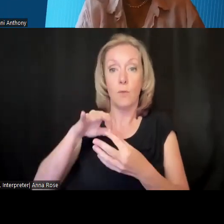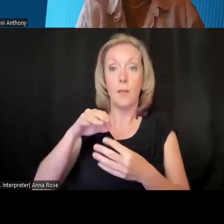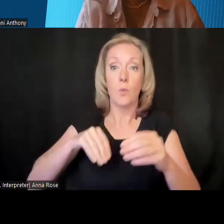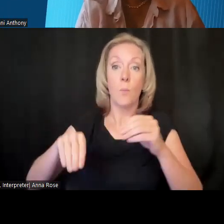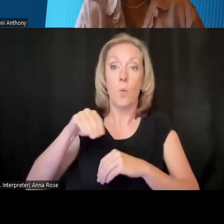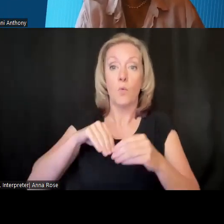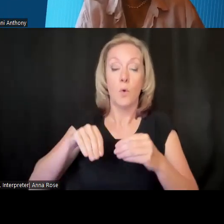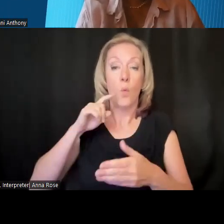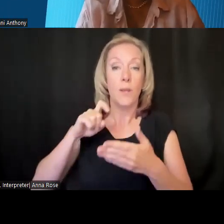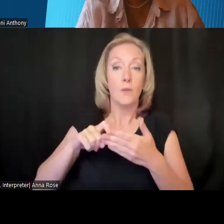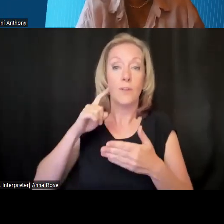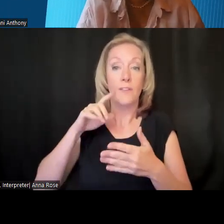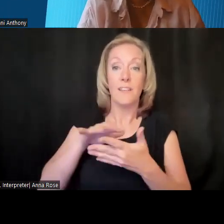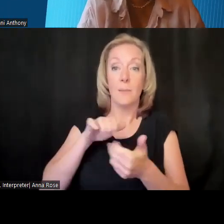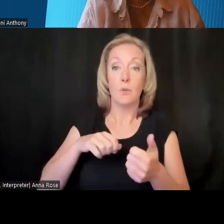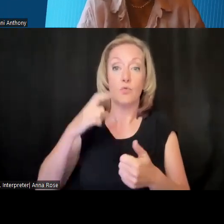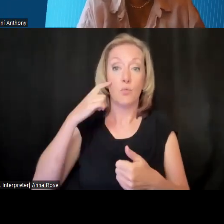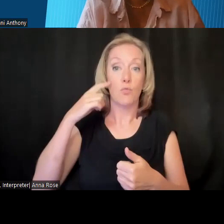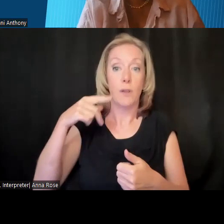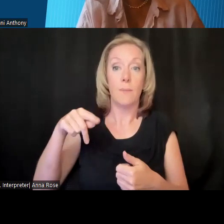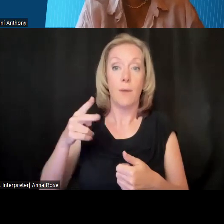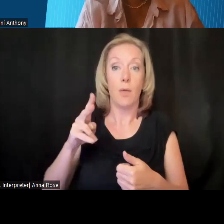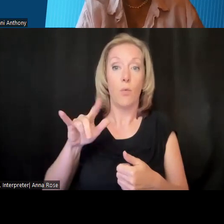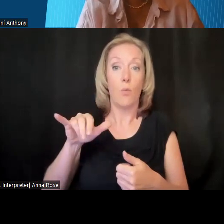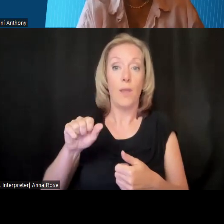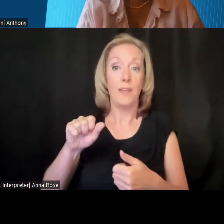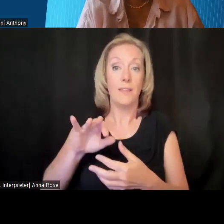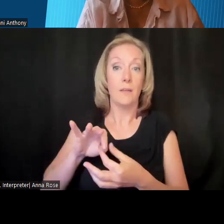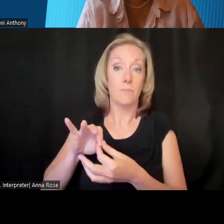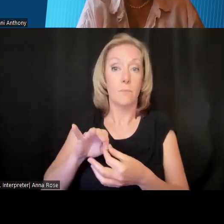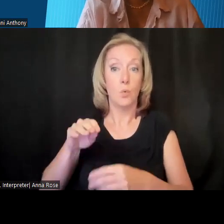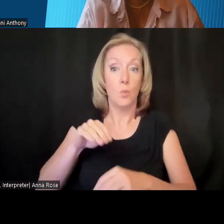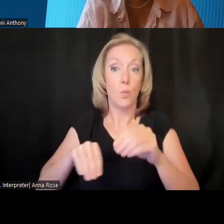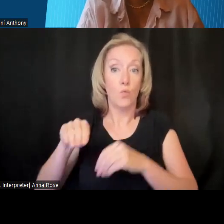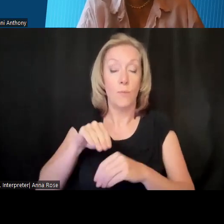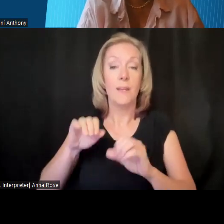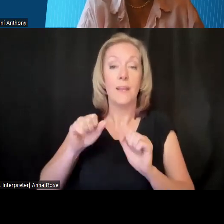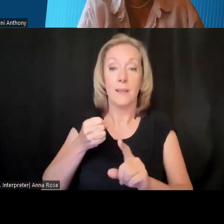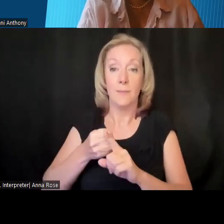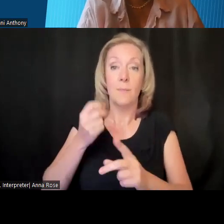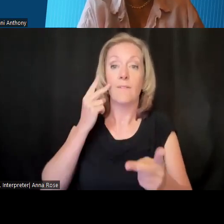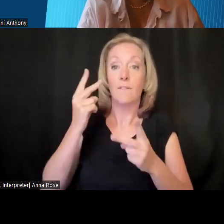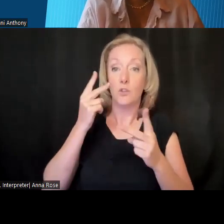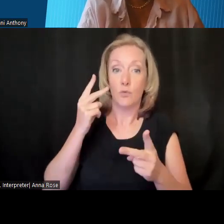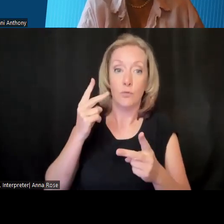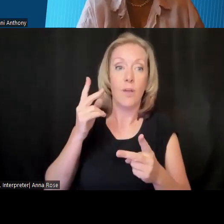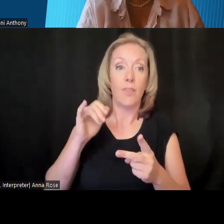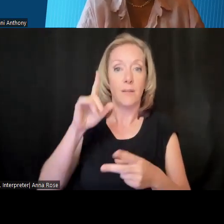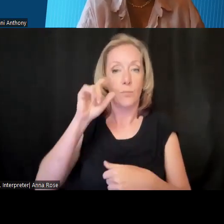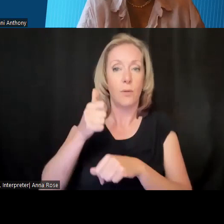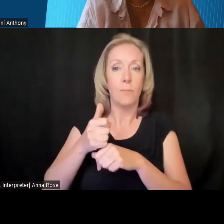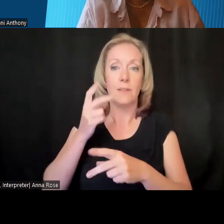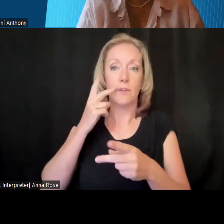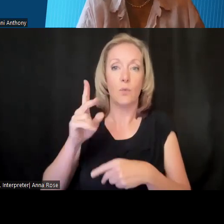damage to those pathways, there's also damage to those pathways from a visual perspective, and that's where we see the brain-based visual impairment,